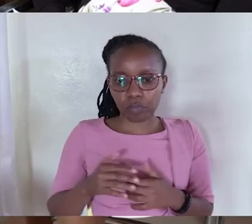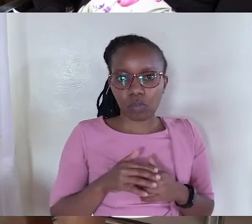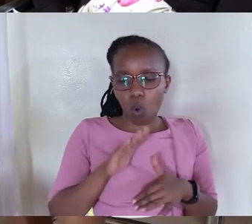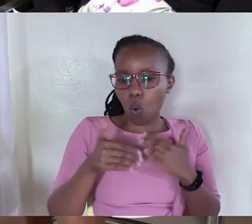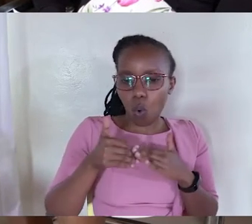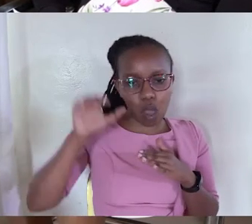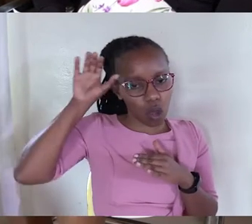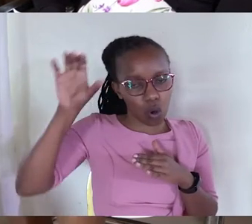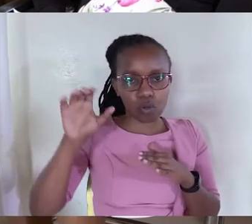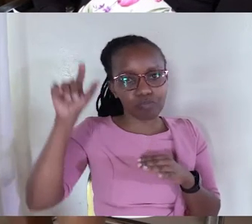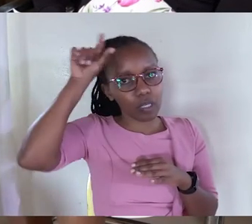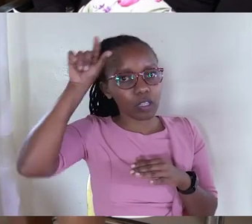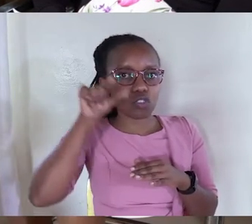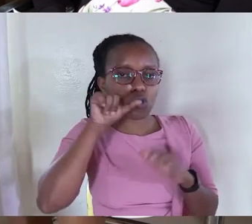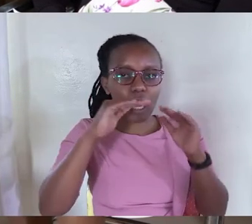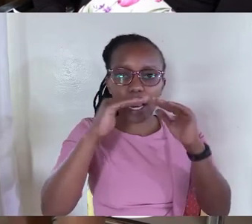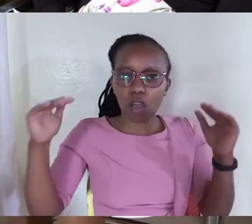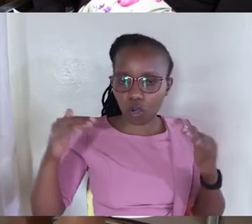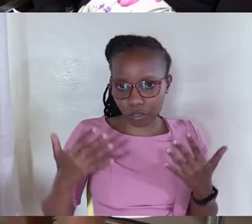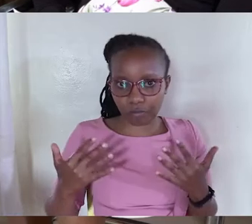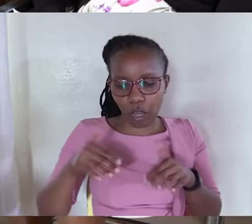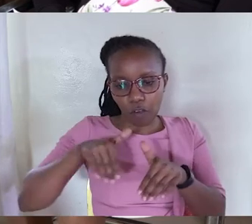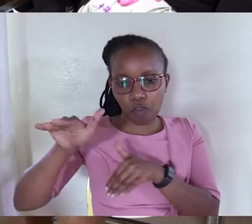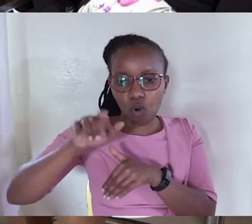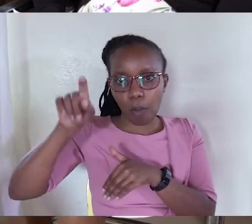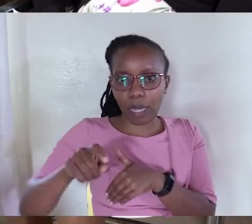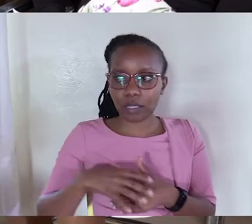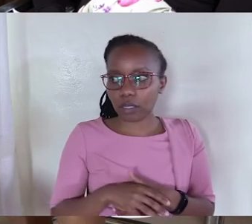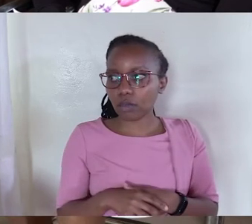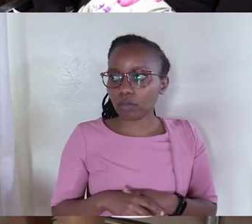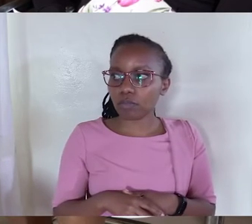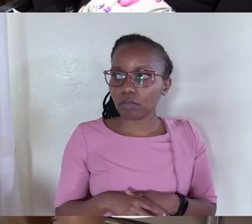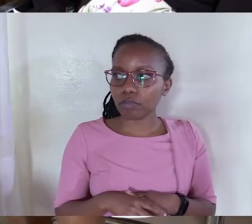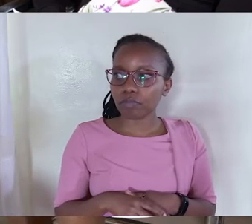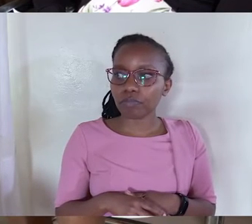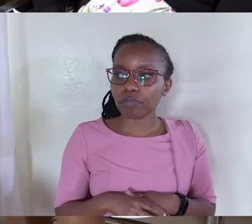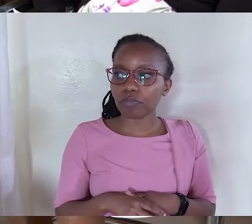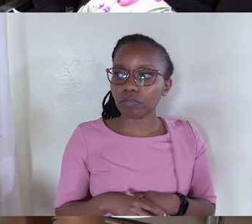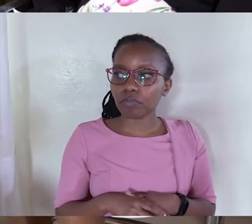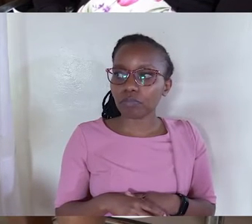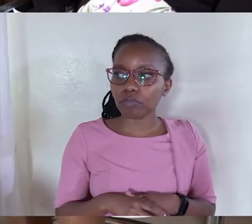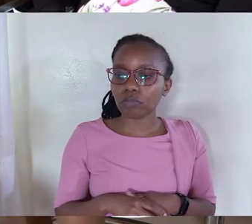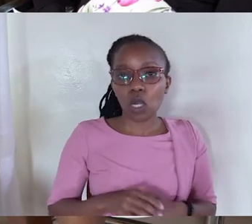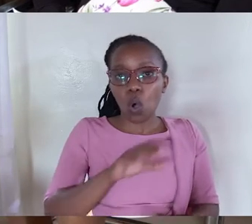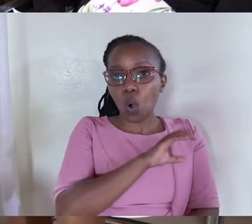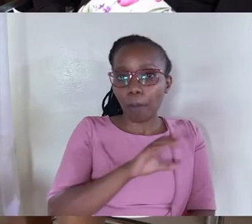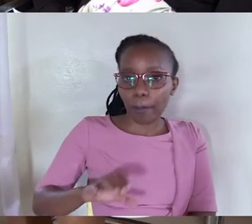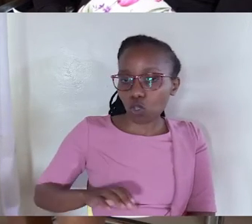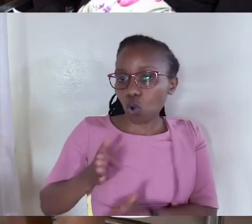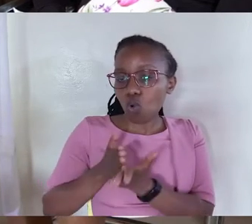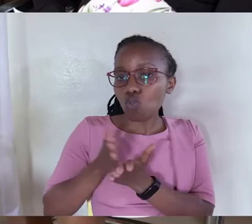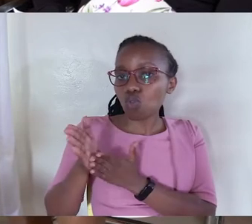concepts, the gender equality, the principles are being upheld. Now, other than that, the commission, through